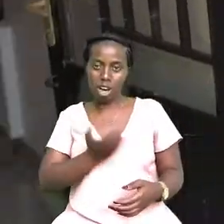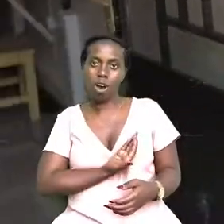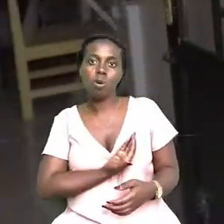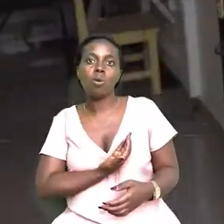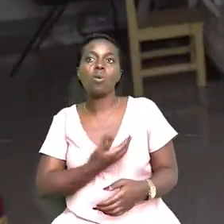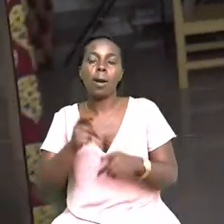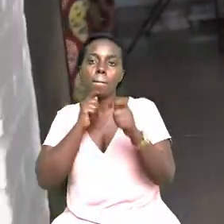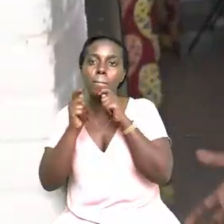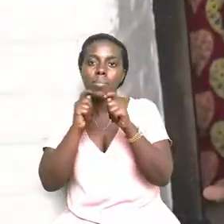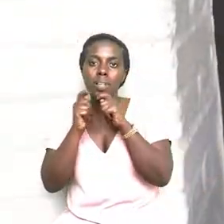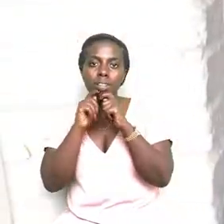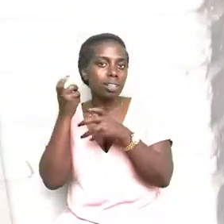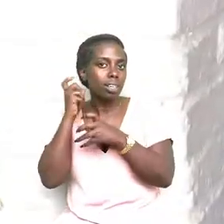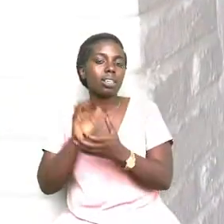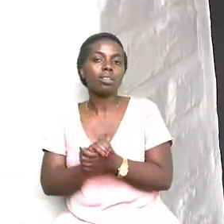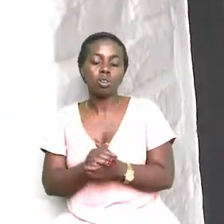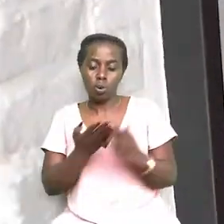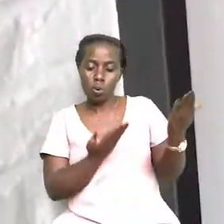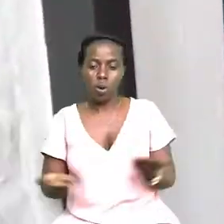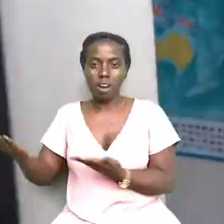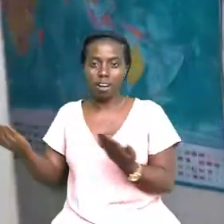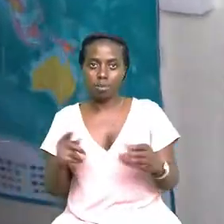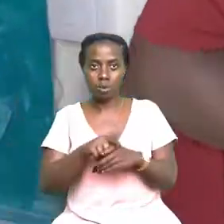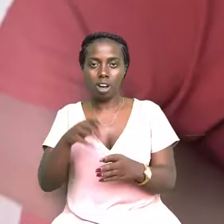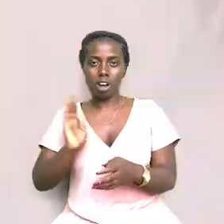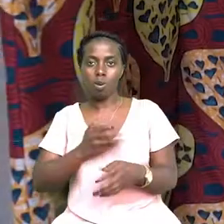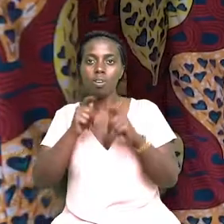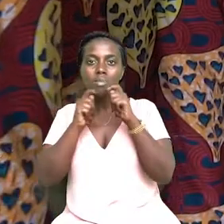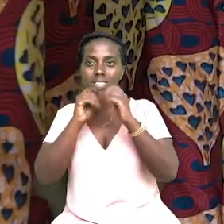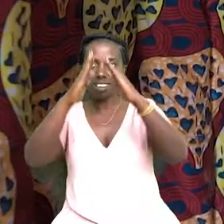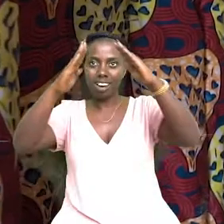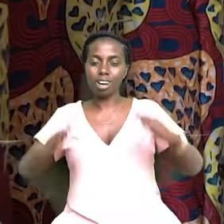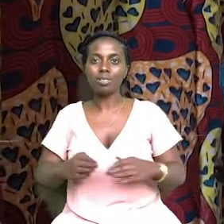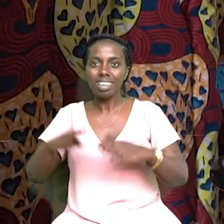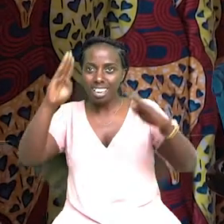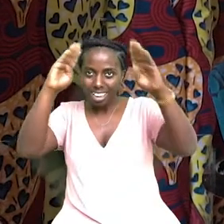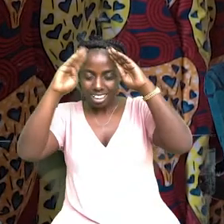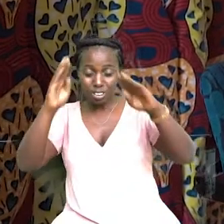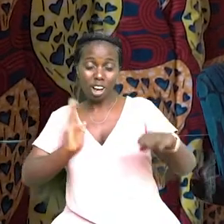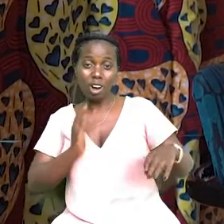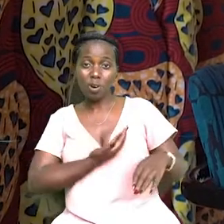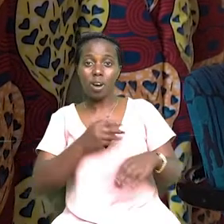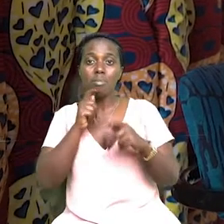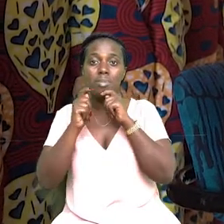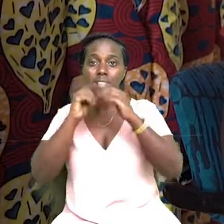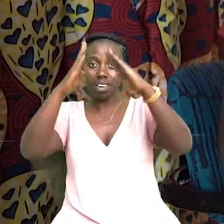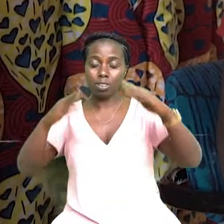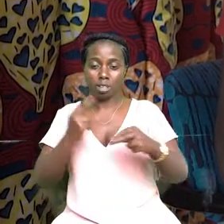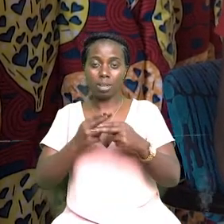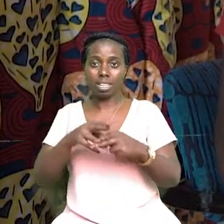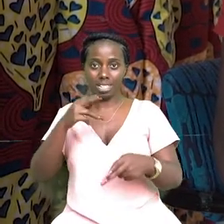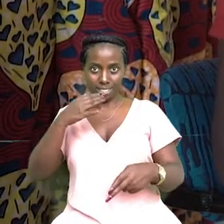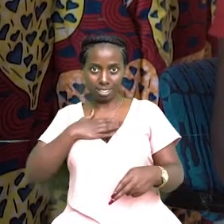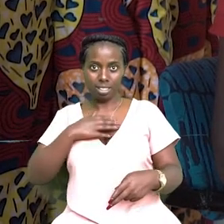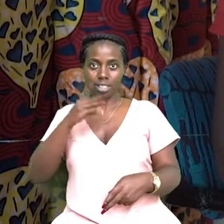and radio. Welcome to our media house. Welcome. Hello and welcome to our media house. My name is Tonto